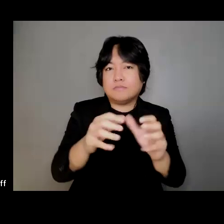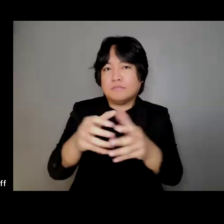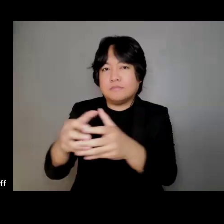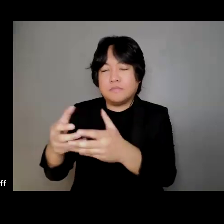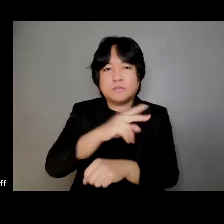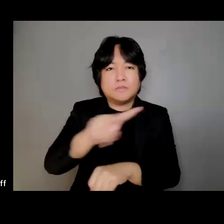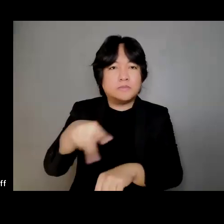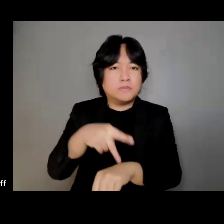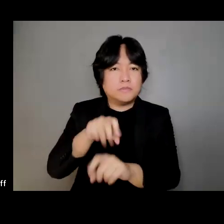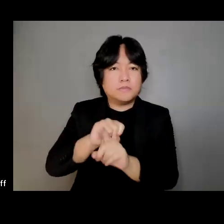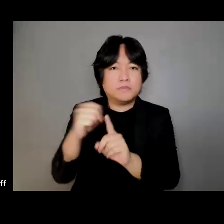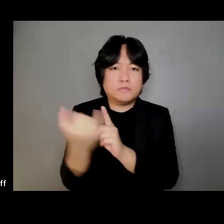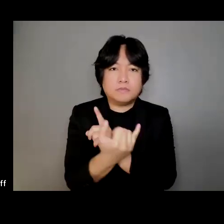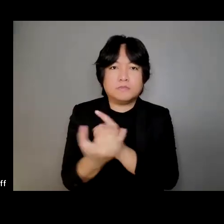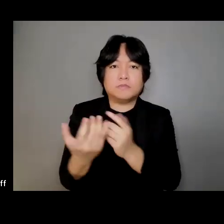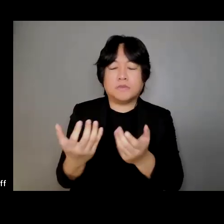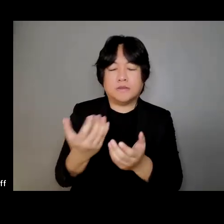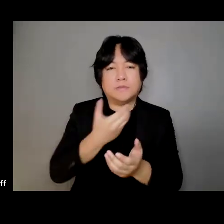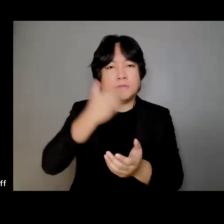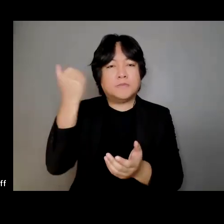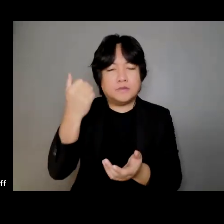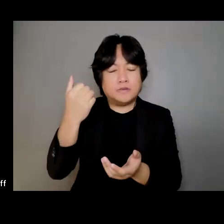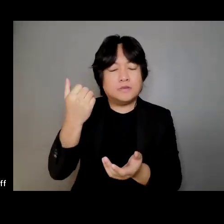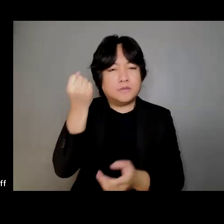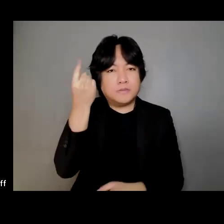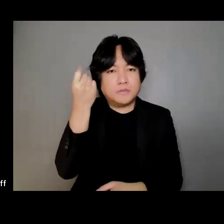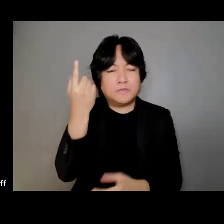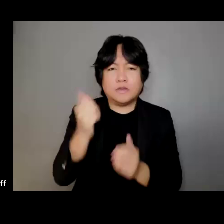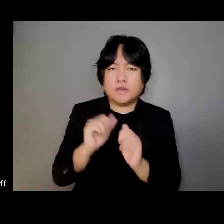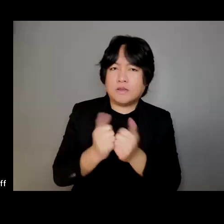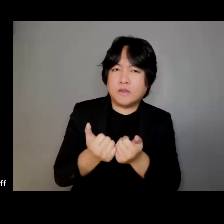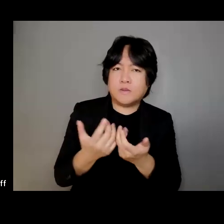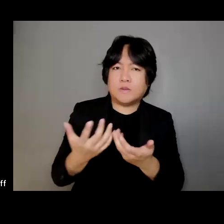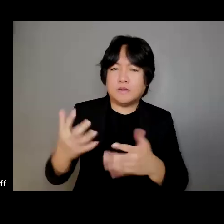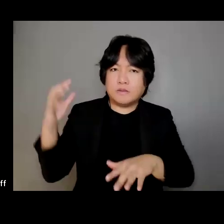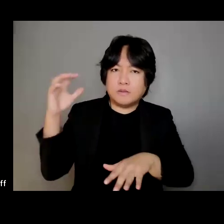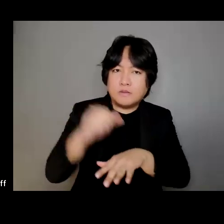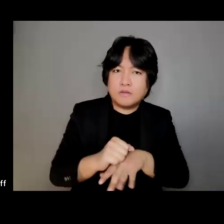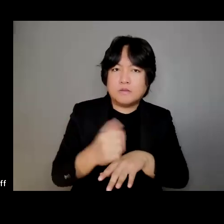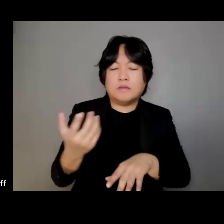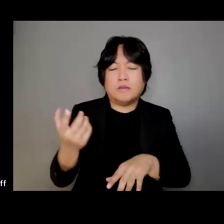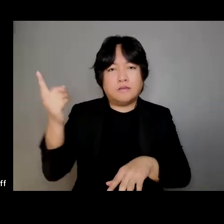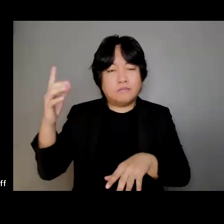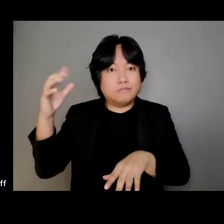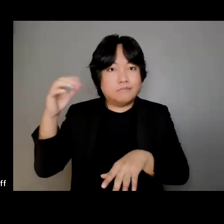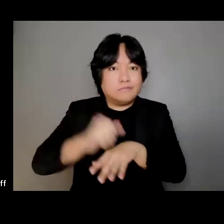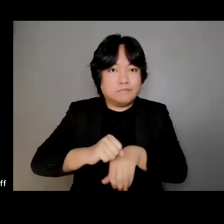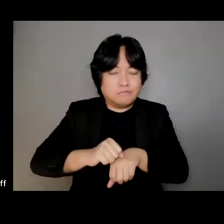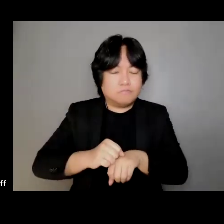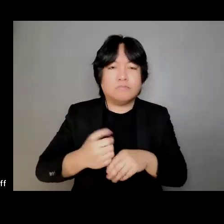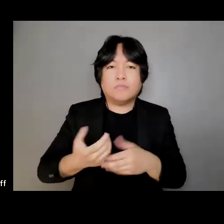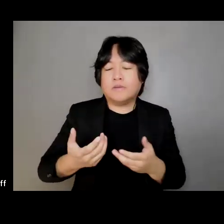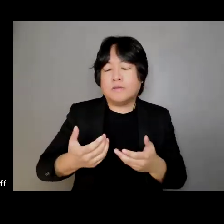Philippine society to better understand how colonialism and coloniality is affecting our